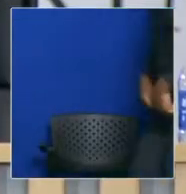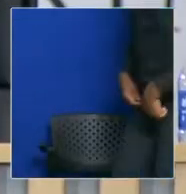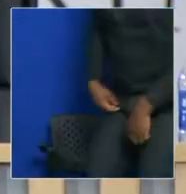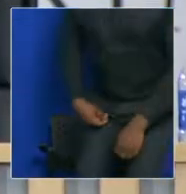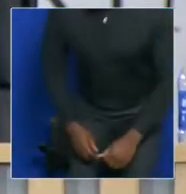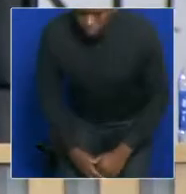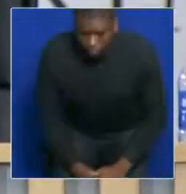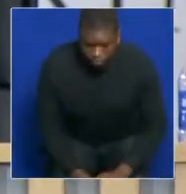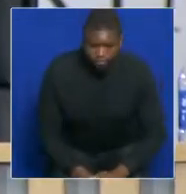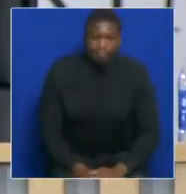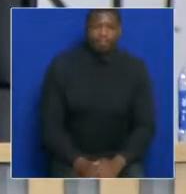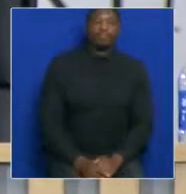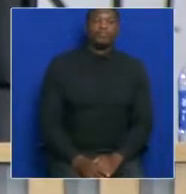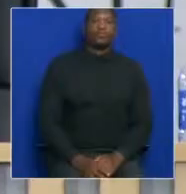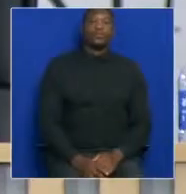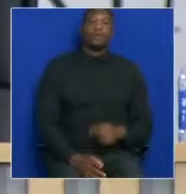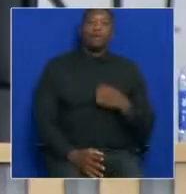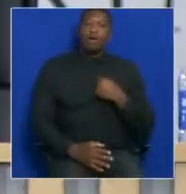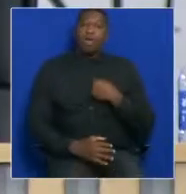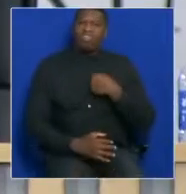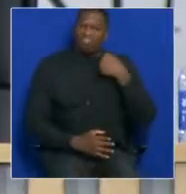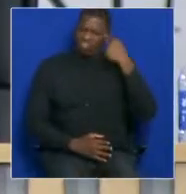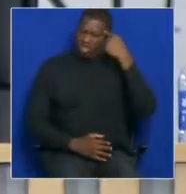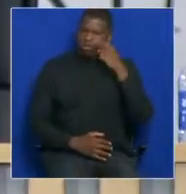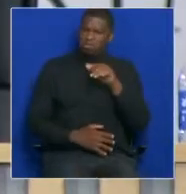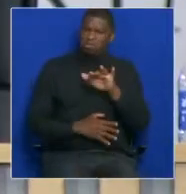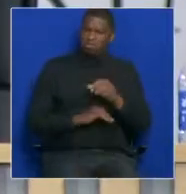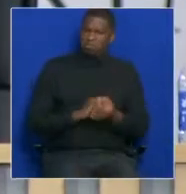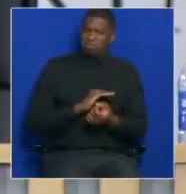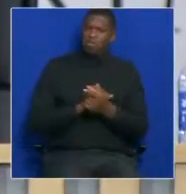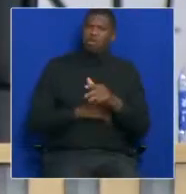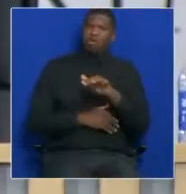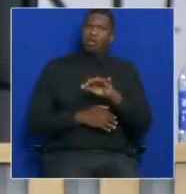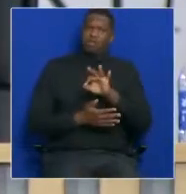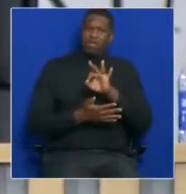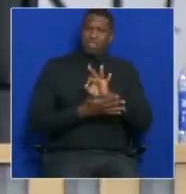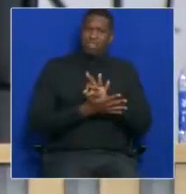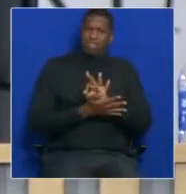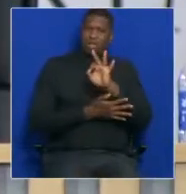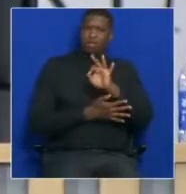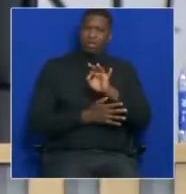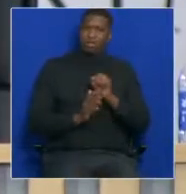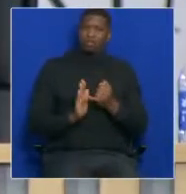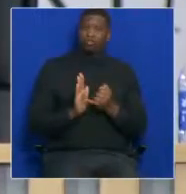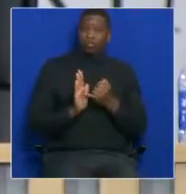the 13th of January, 2026.